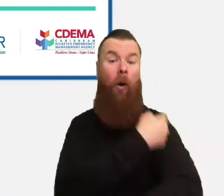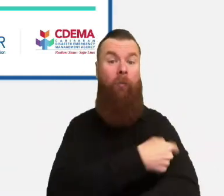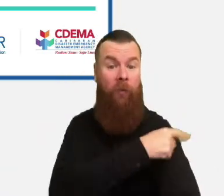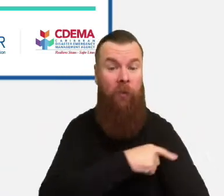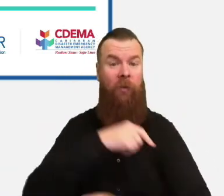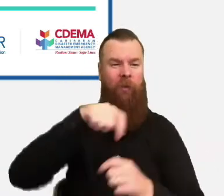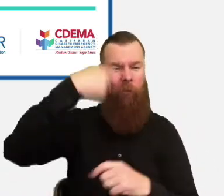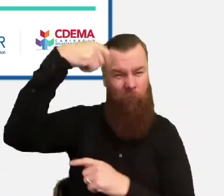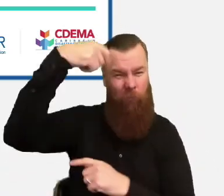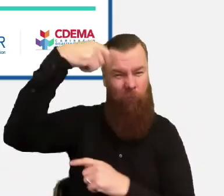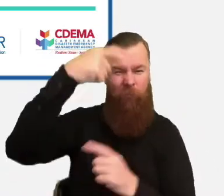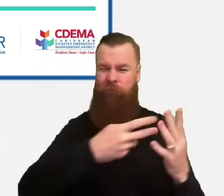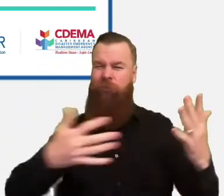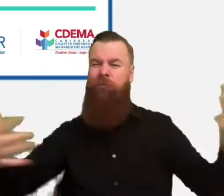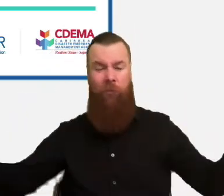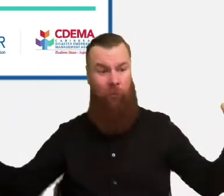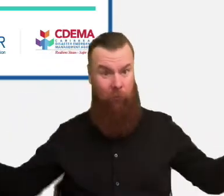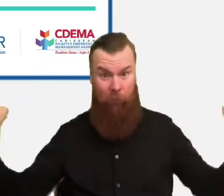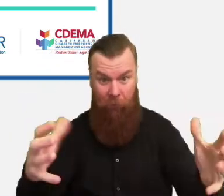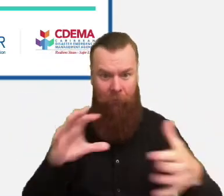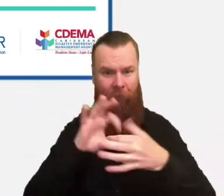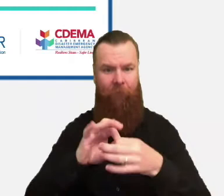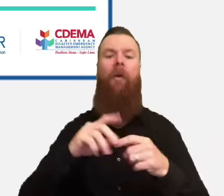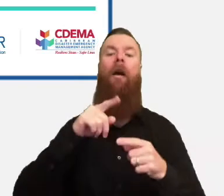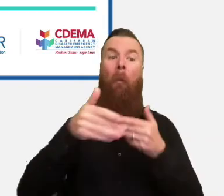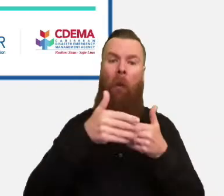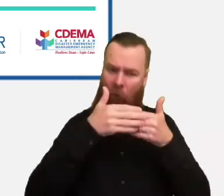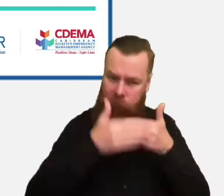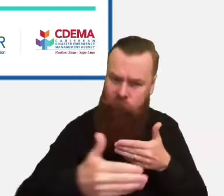well. We also recognise in our definition that